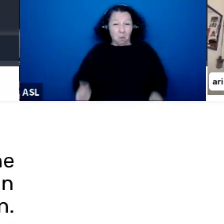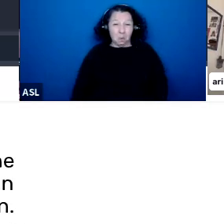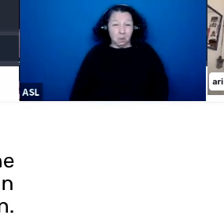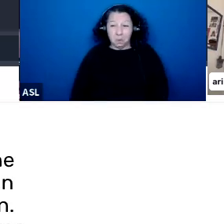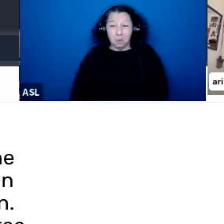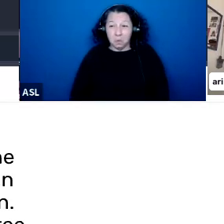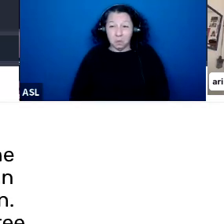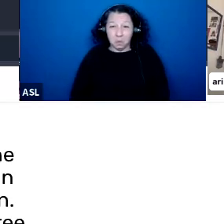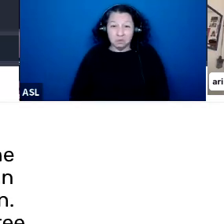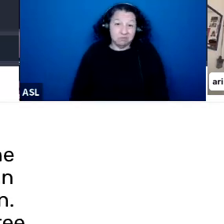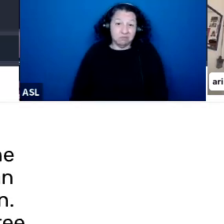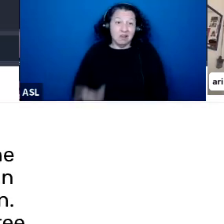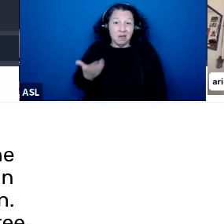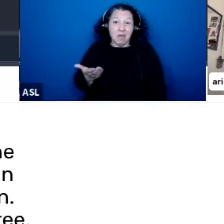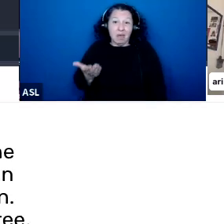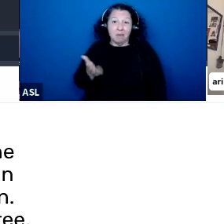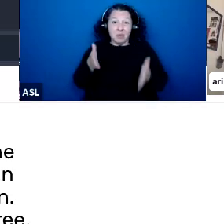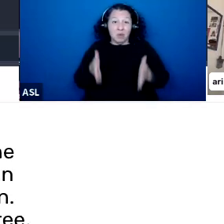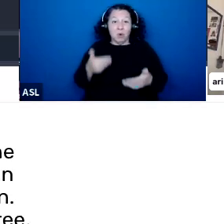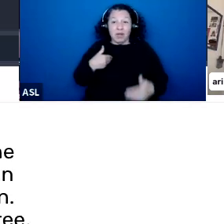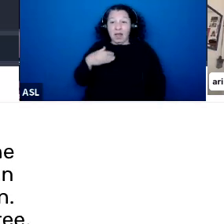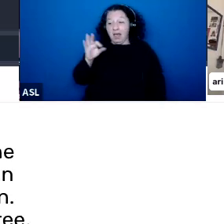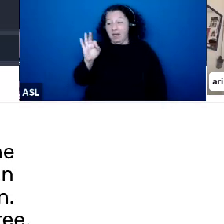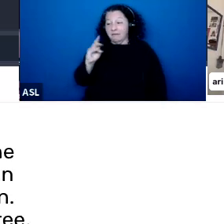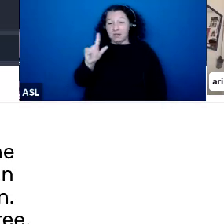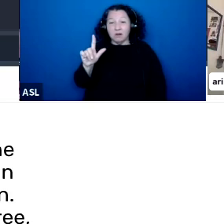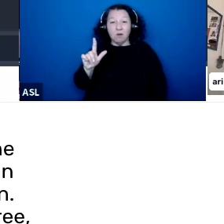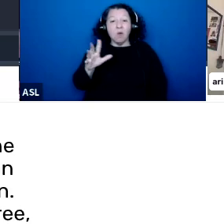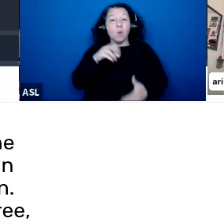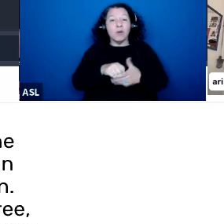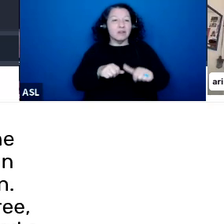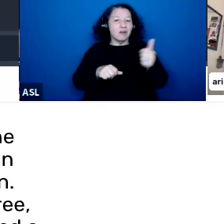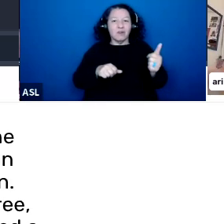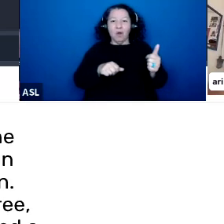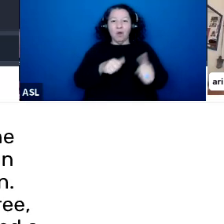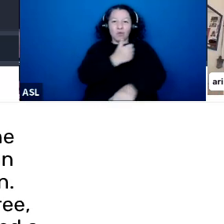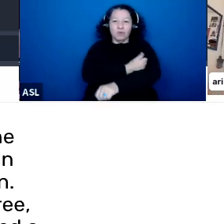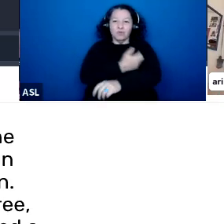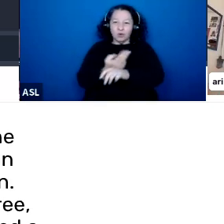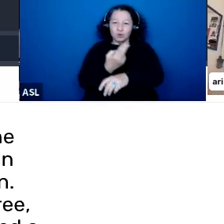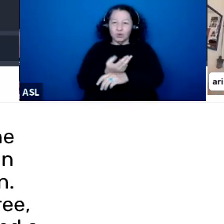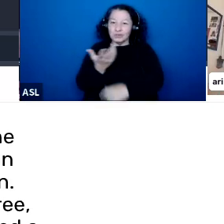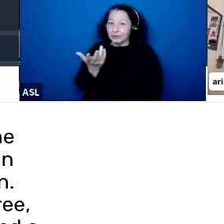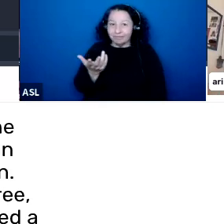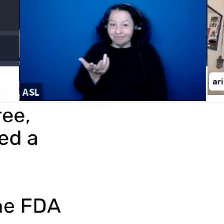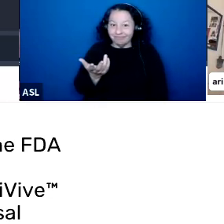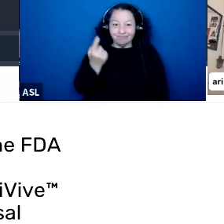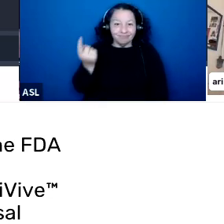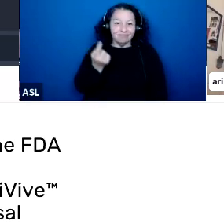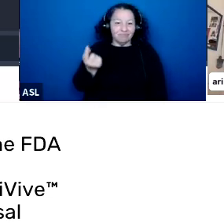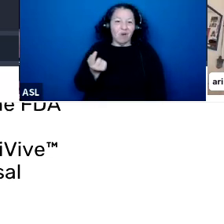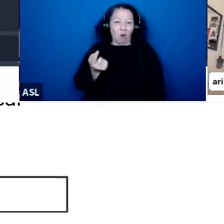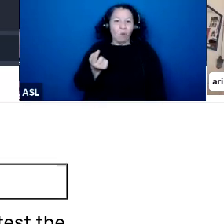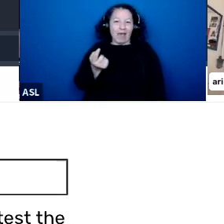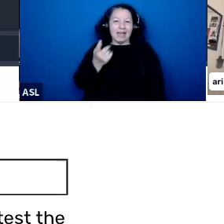know if the person had, like fentanyl in another thing that they were using. So it's